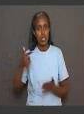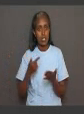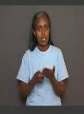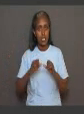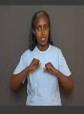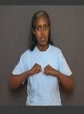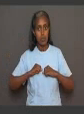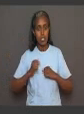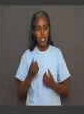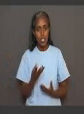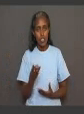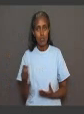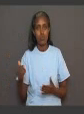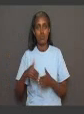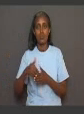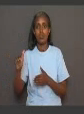been smoothed out.